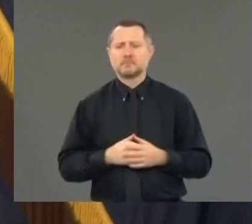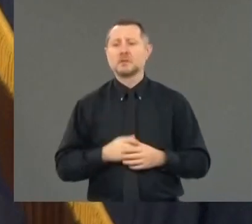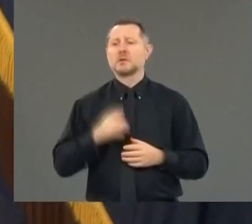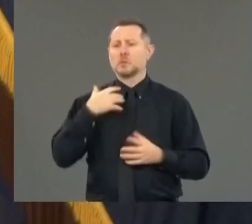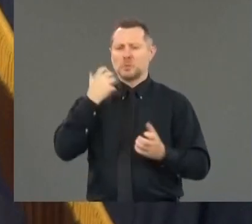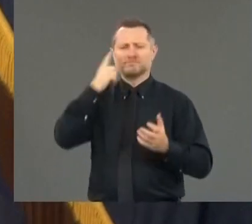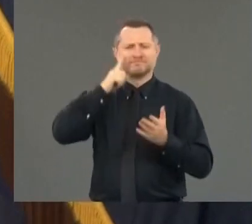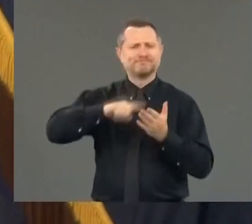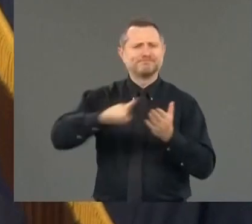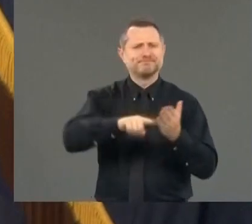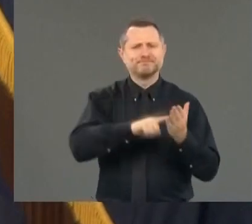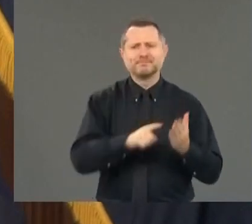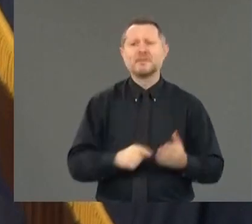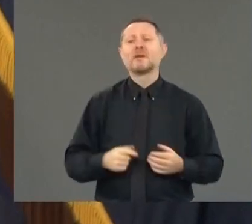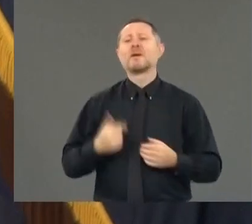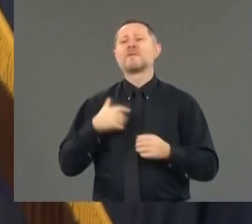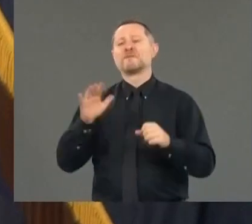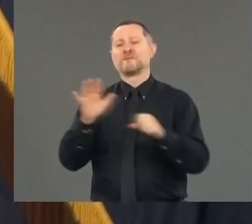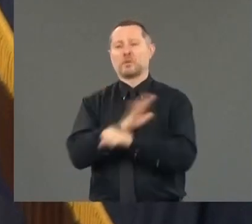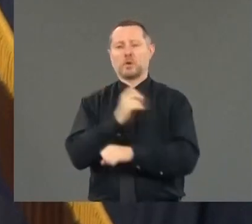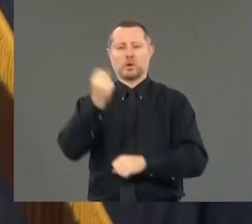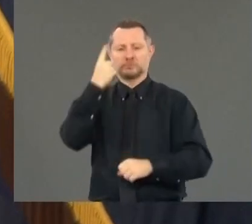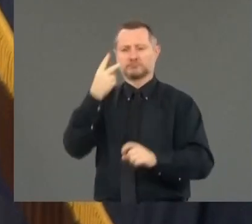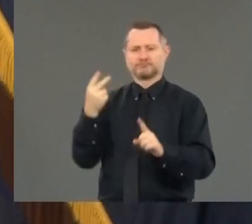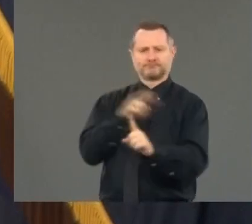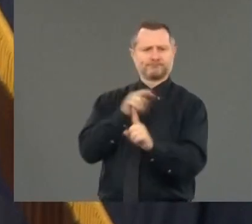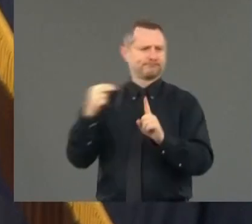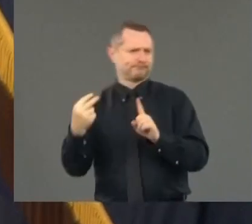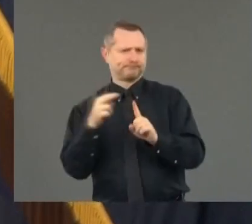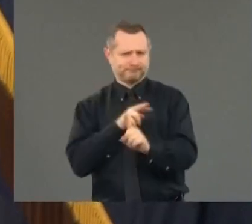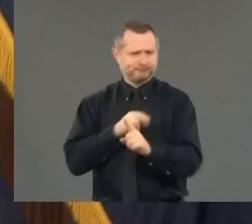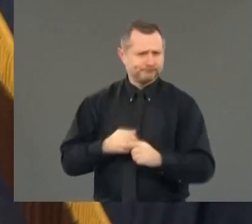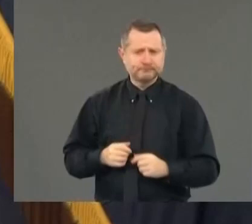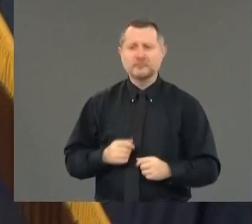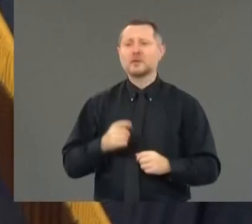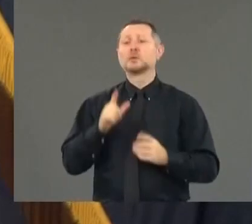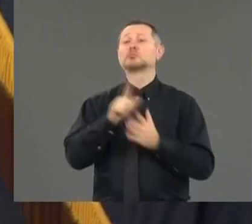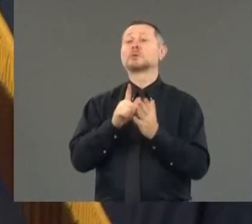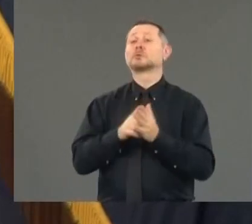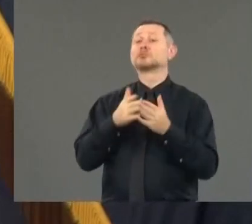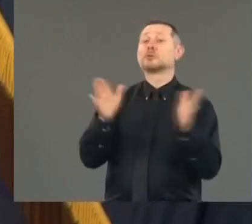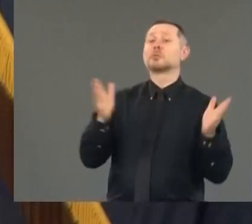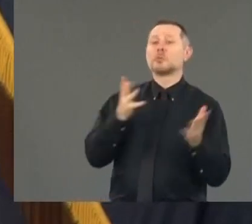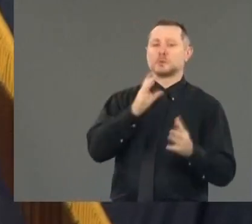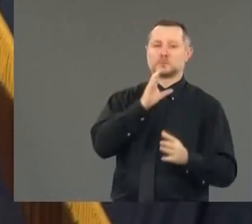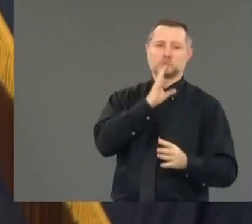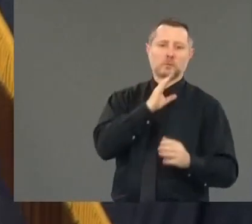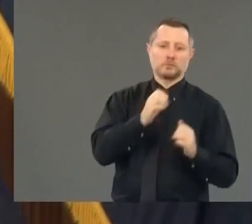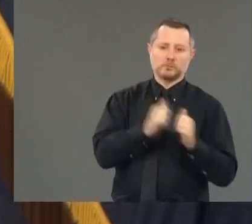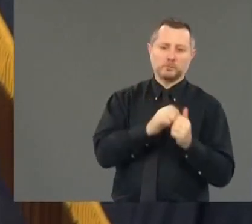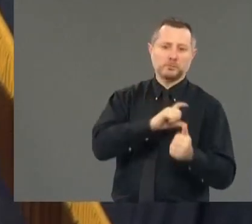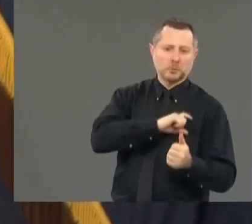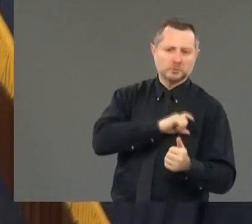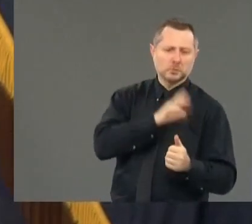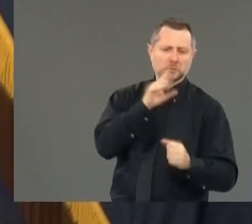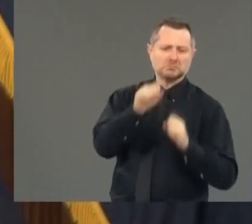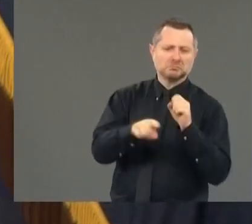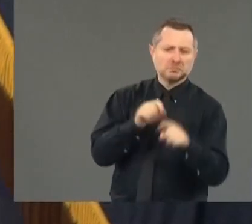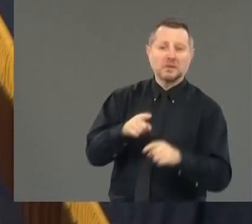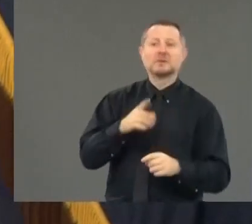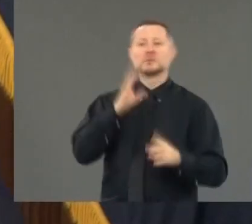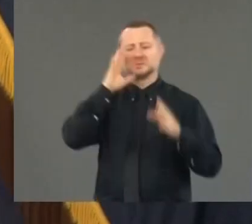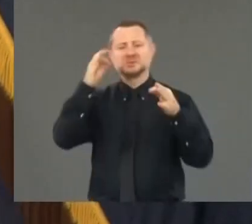always two sides. The Attorney General will talk with the police, let's hear what they have to say, and then we'll make